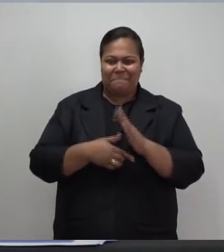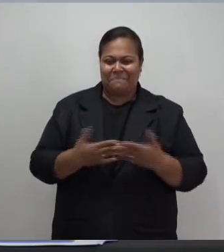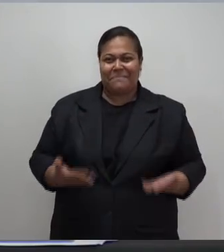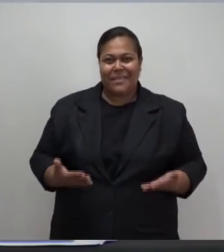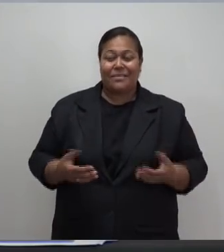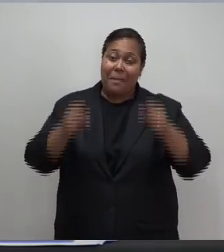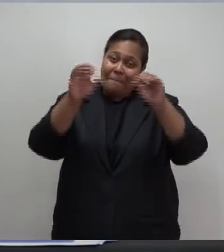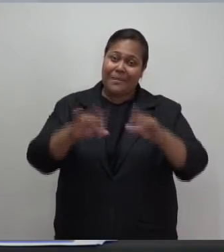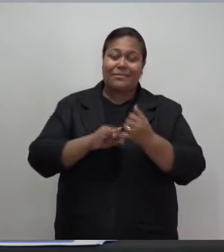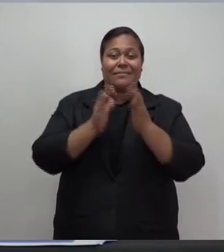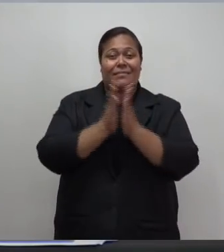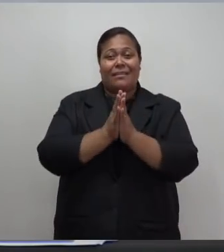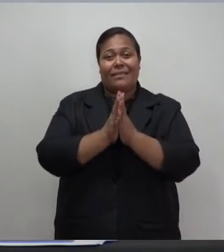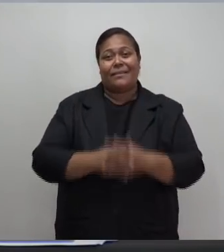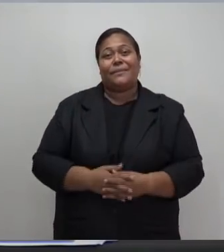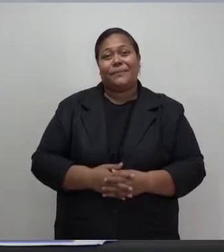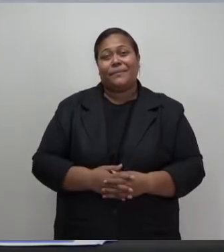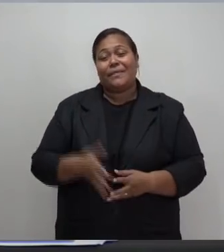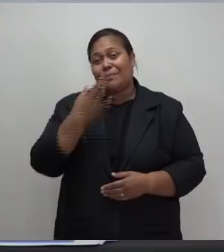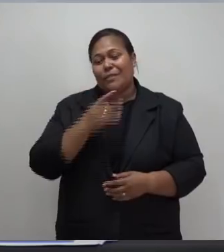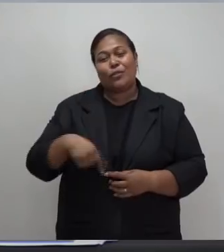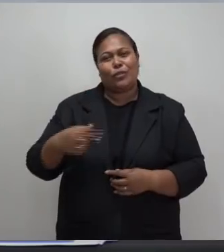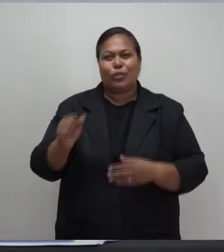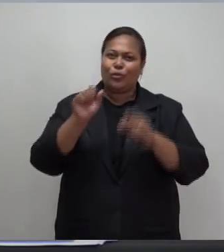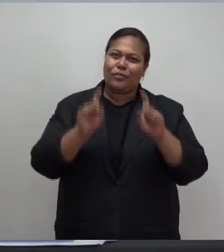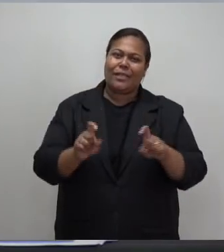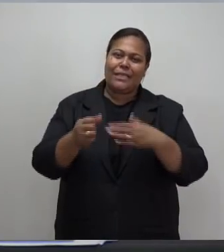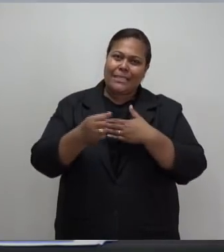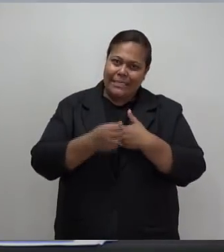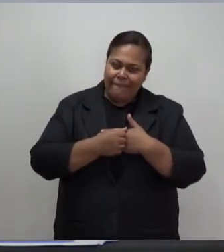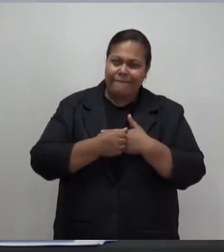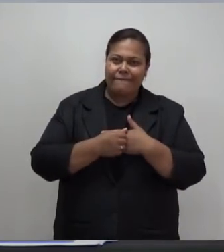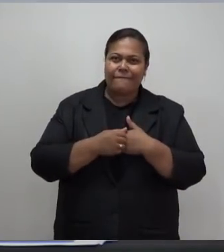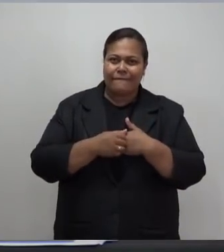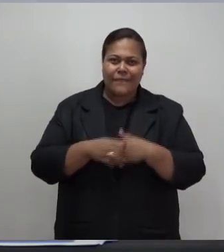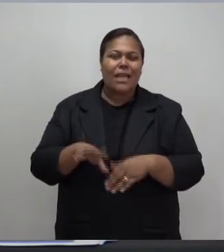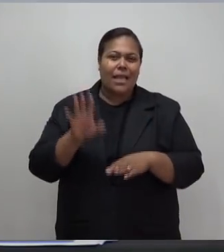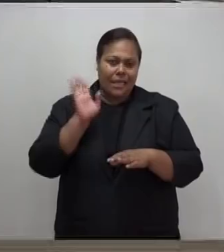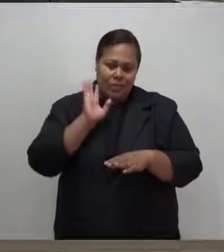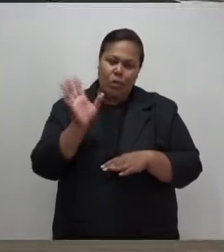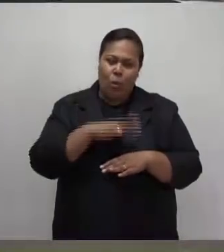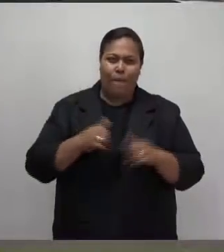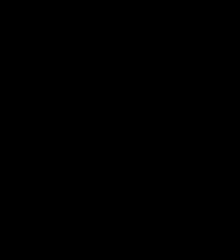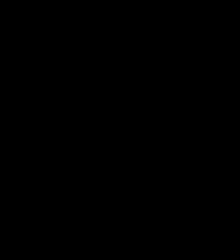A blessed Sunday, and please continue to stay safe and take all COVID-19 precautions. Thank you.